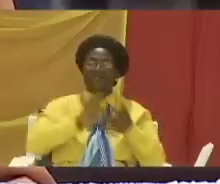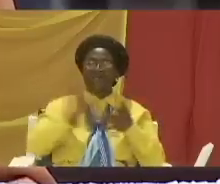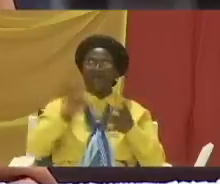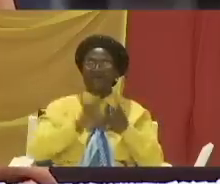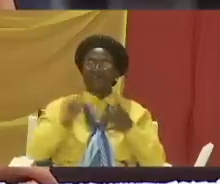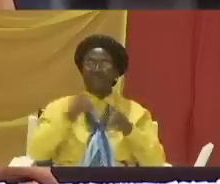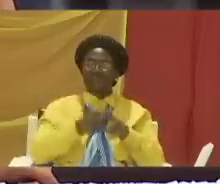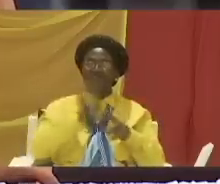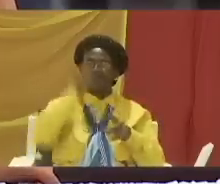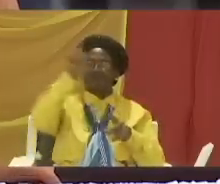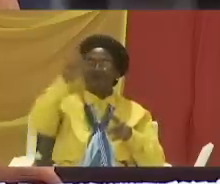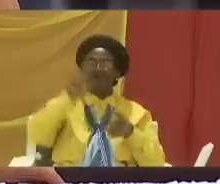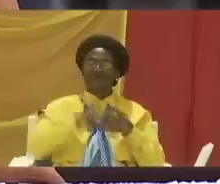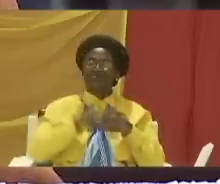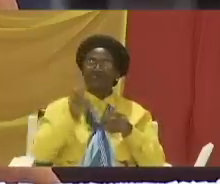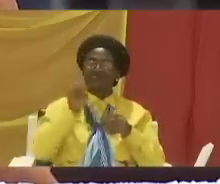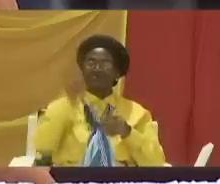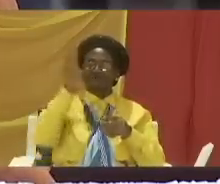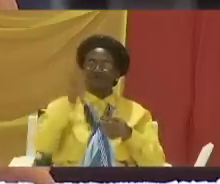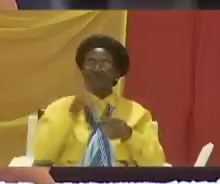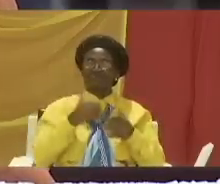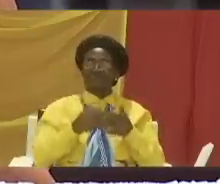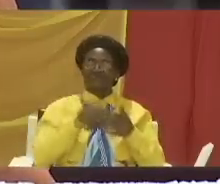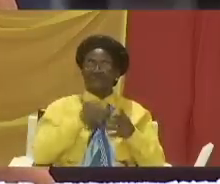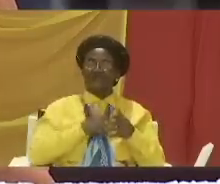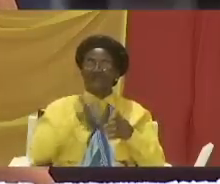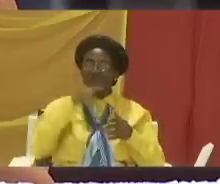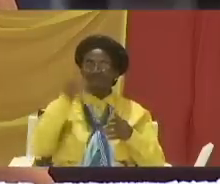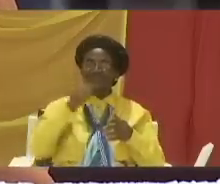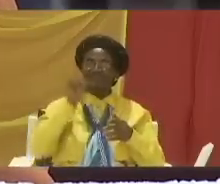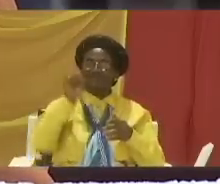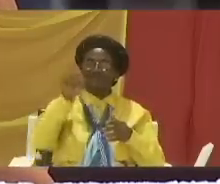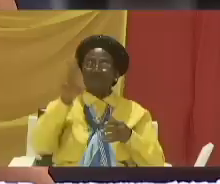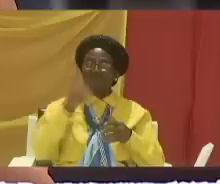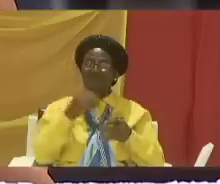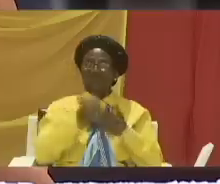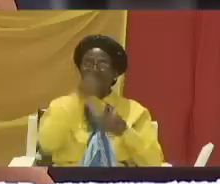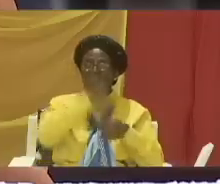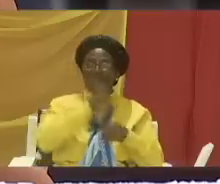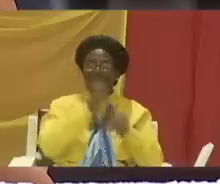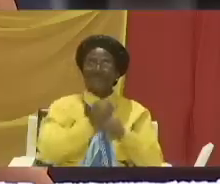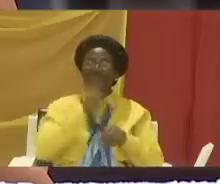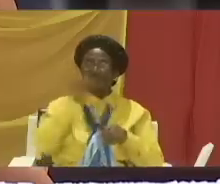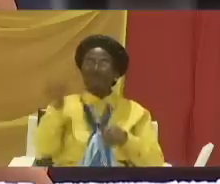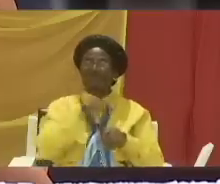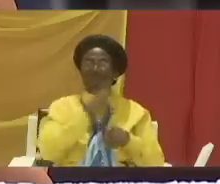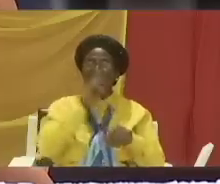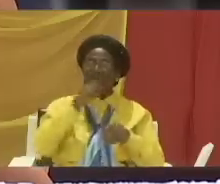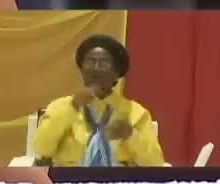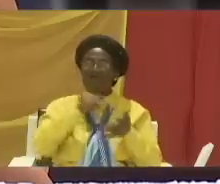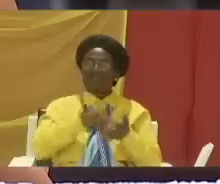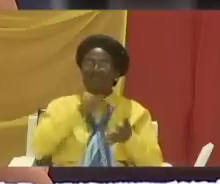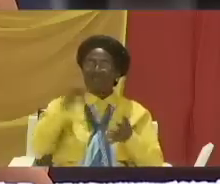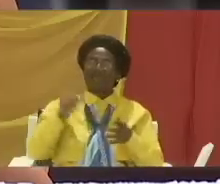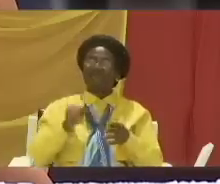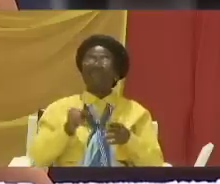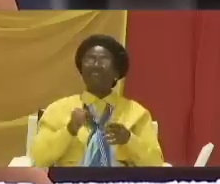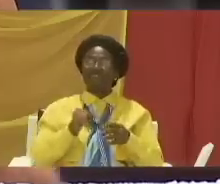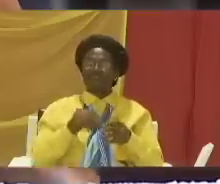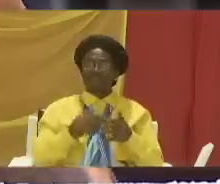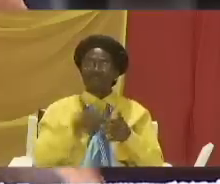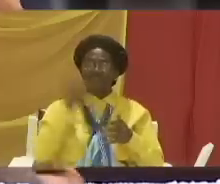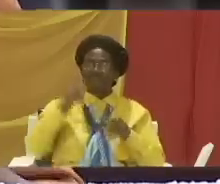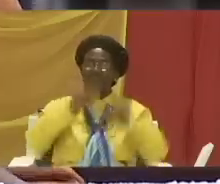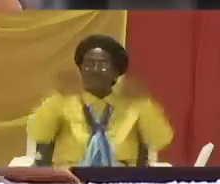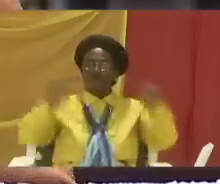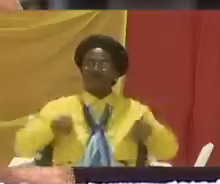Before I say 12, make sure you are standing before the altar so we can pray for your salvation.